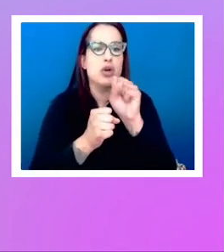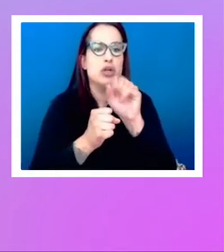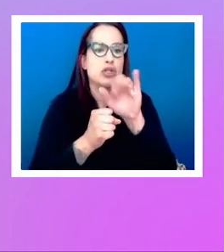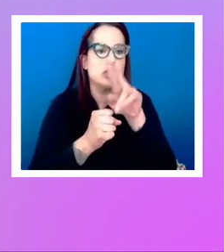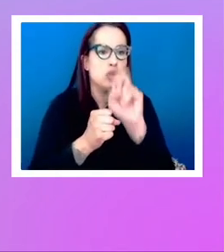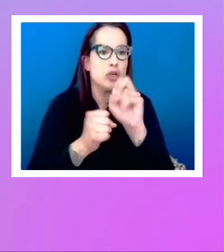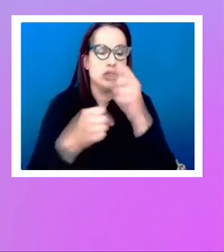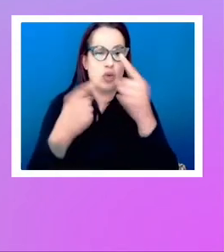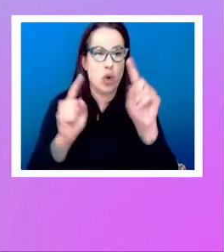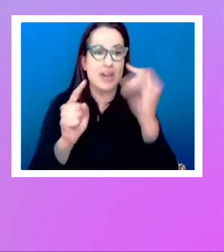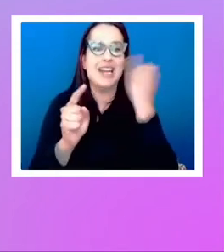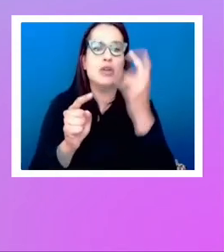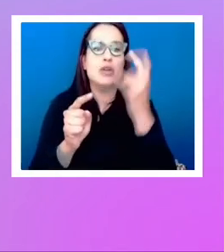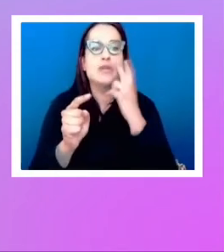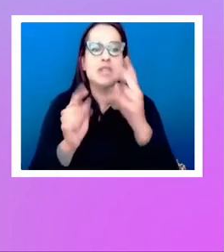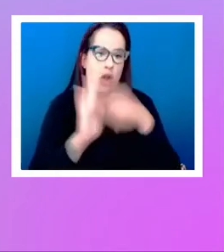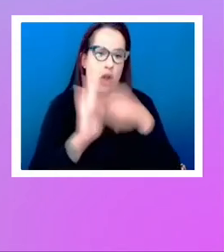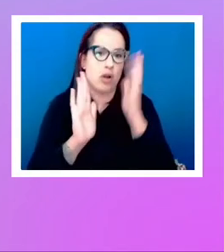see if you go and look at the article.